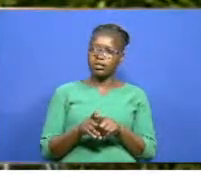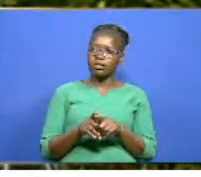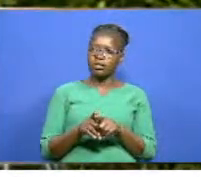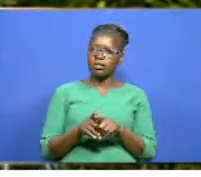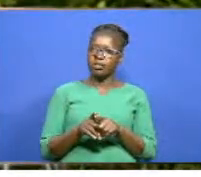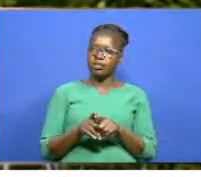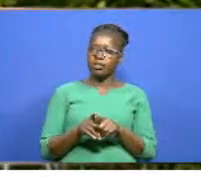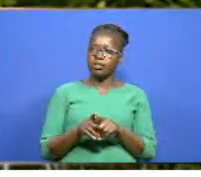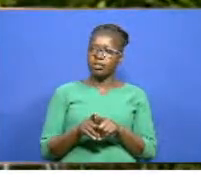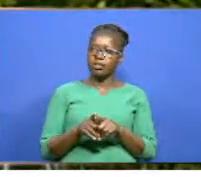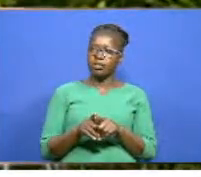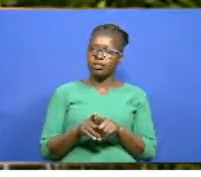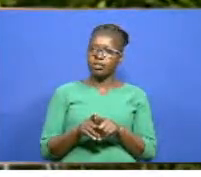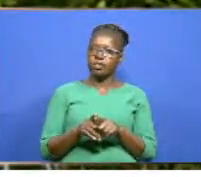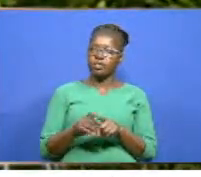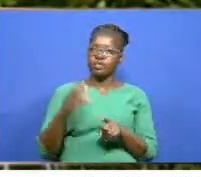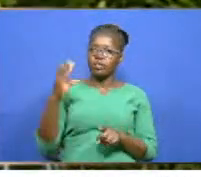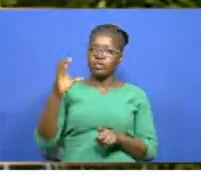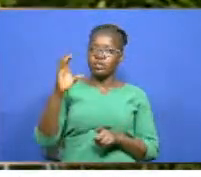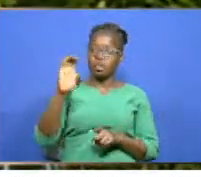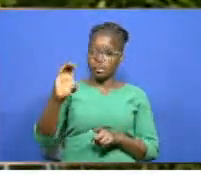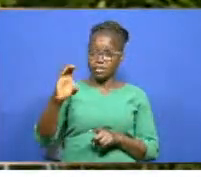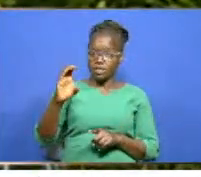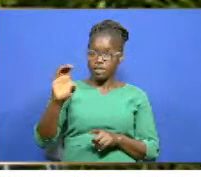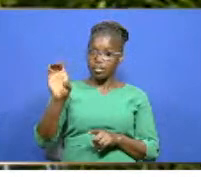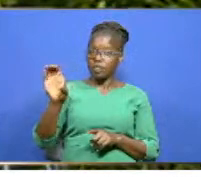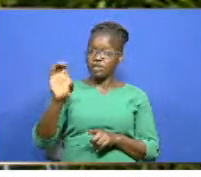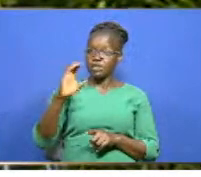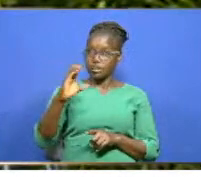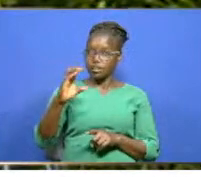are CECs.